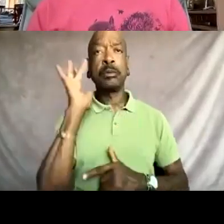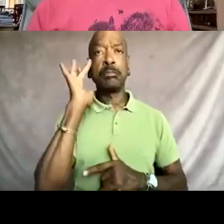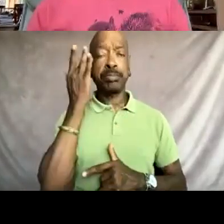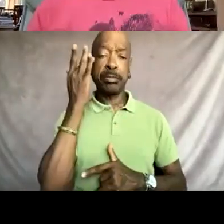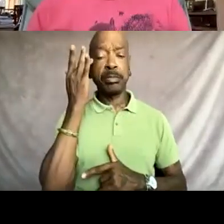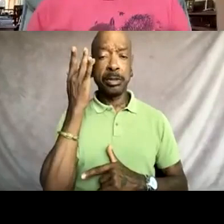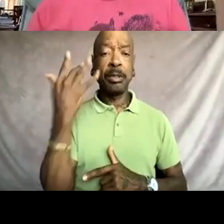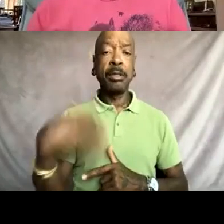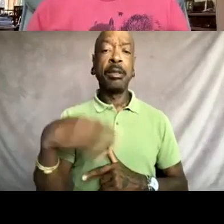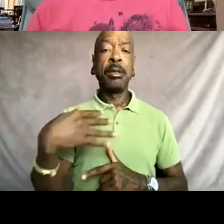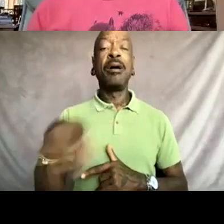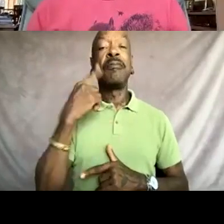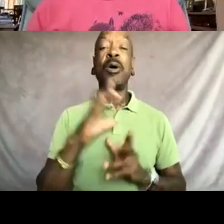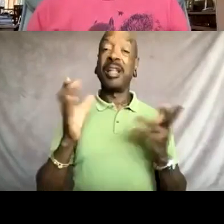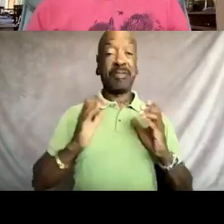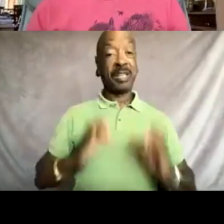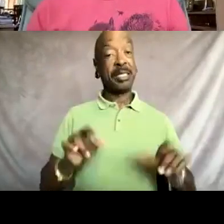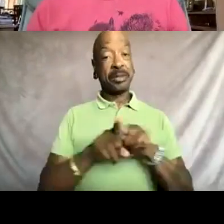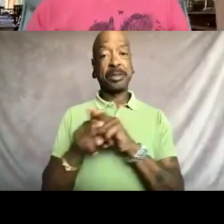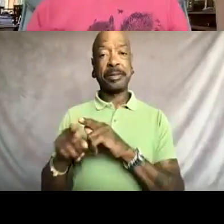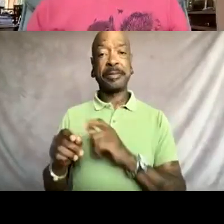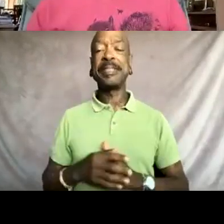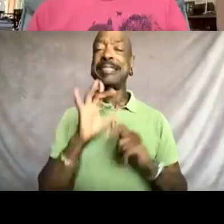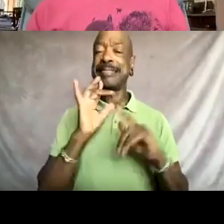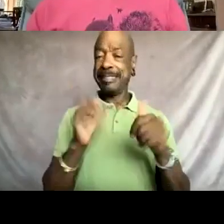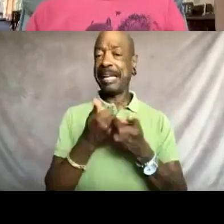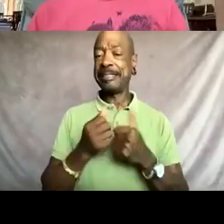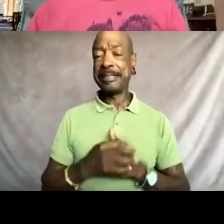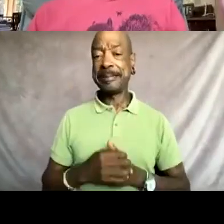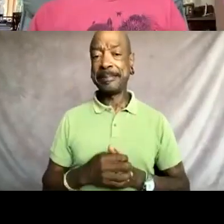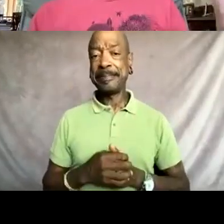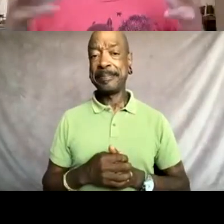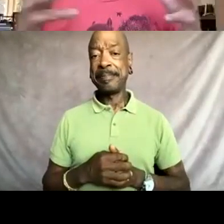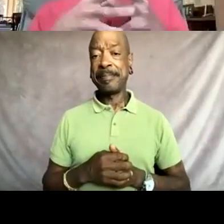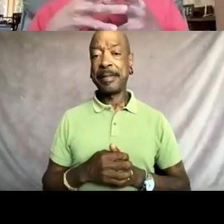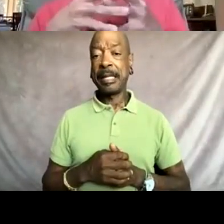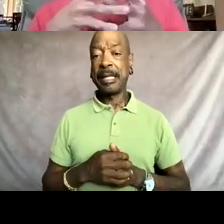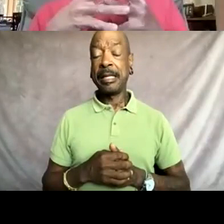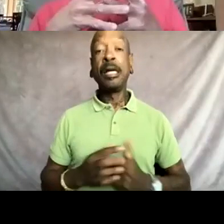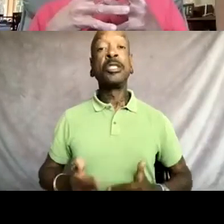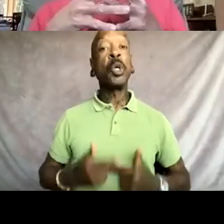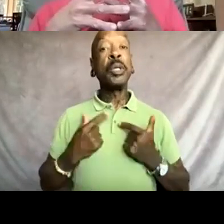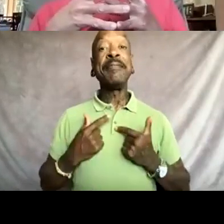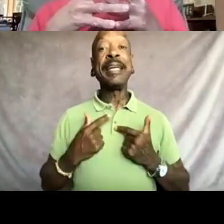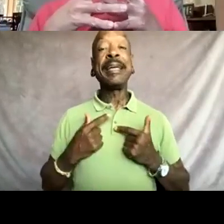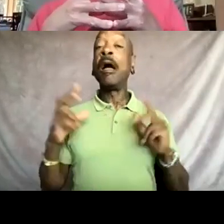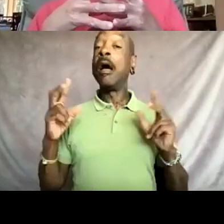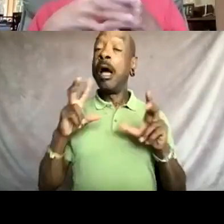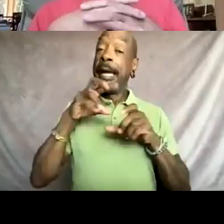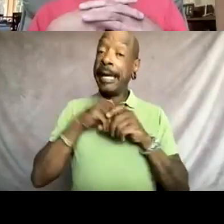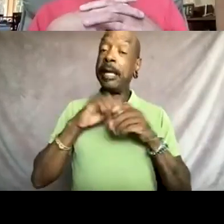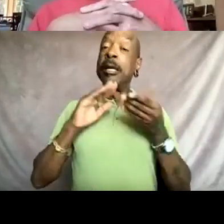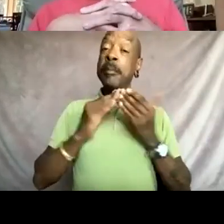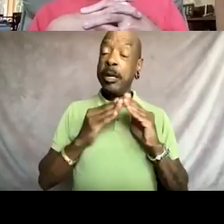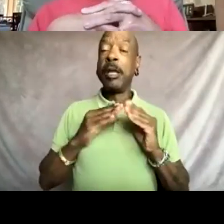will say, for a lot of our clients, it's a challenge. Just living in community. One of our clients